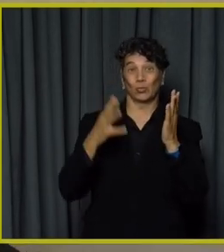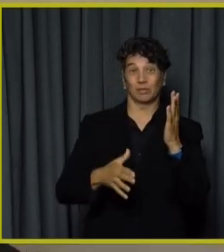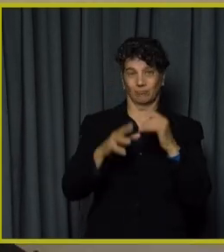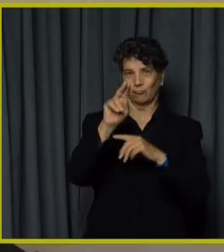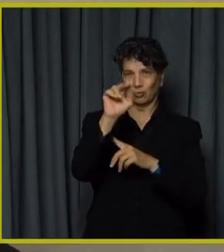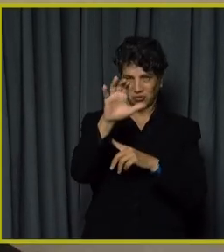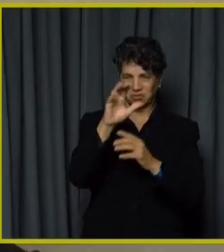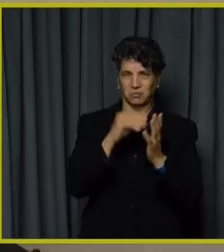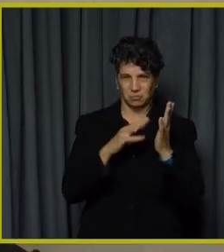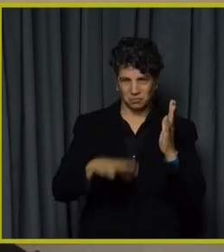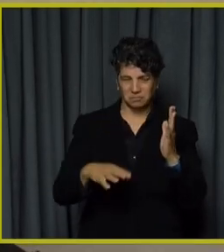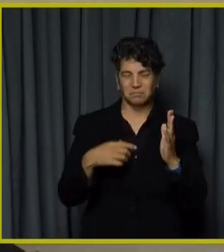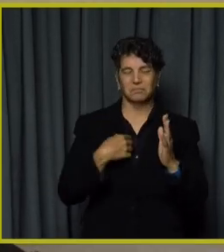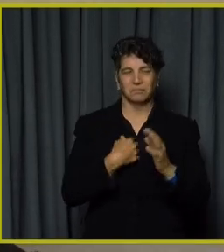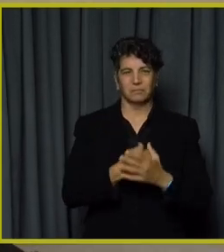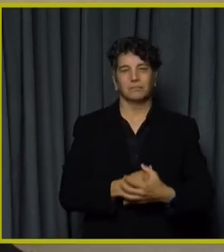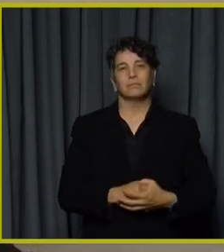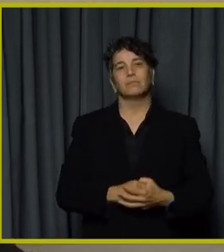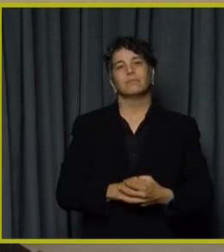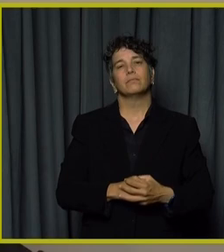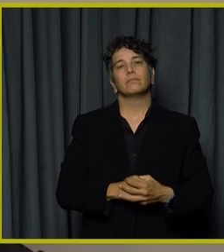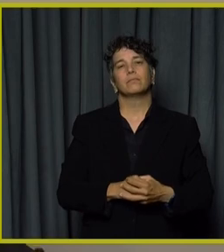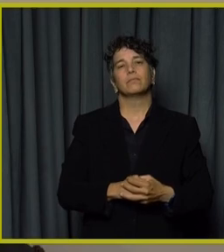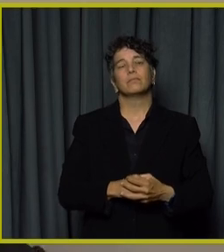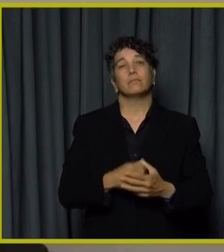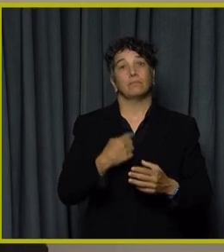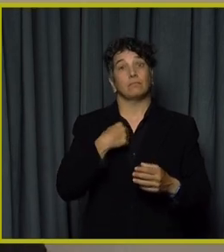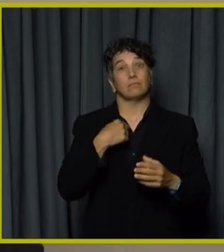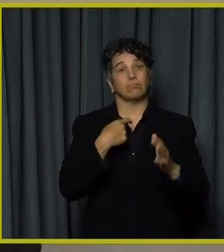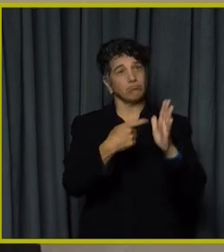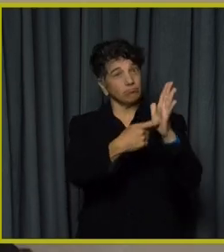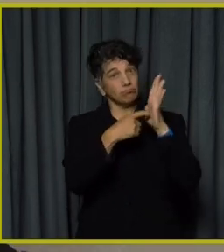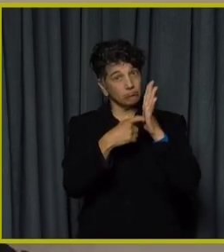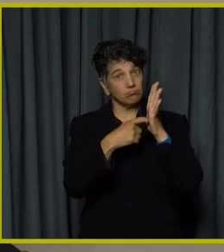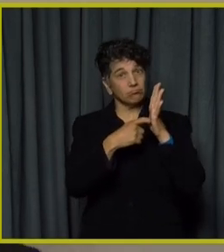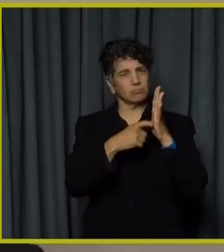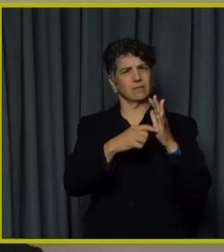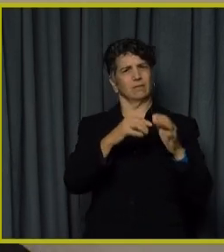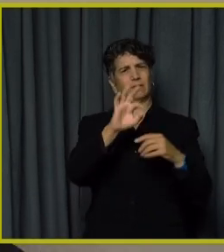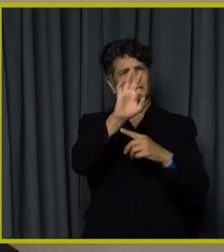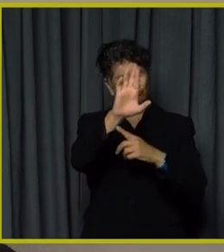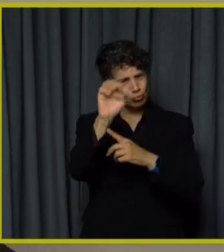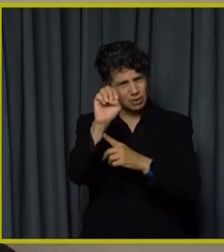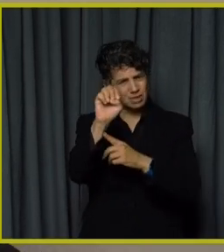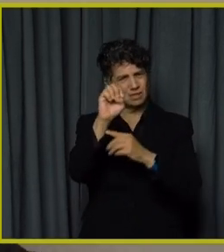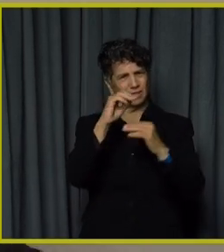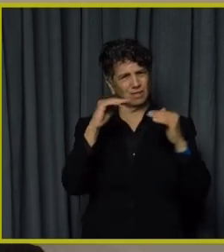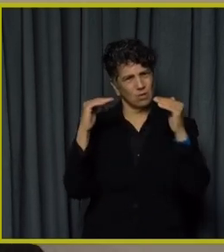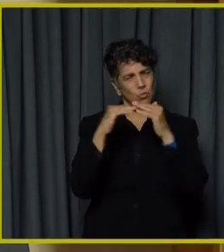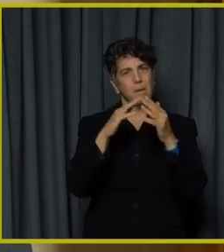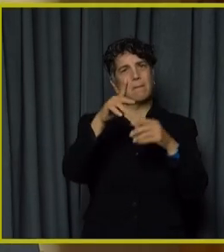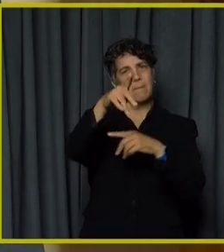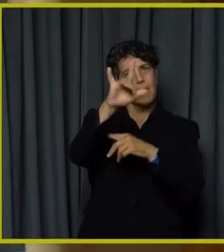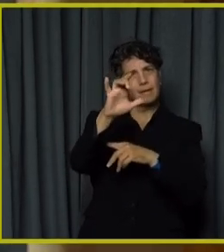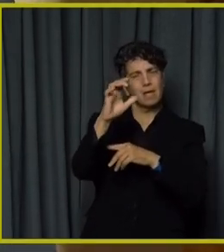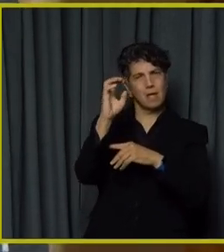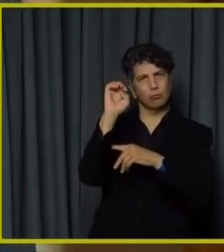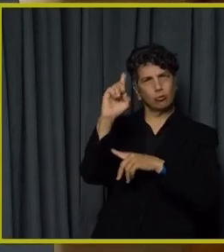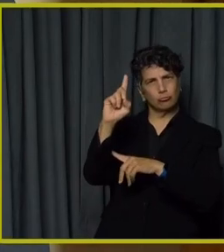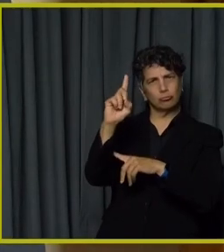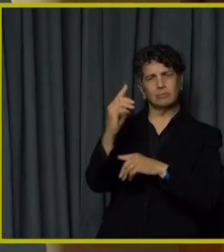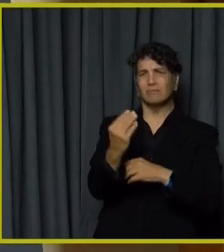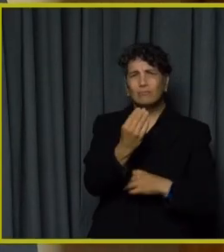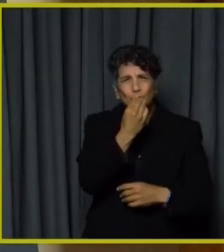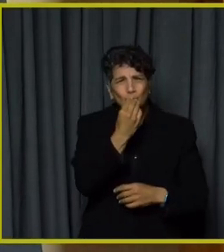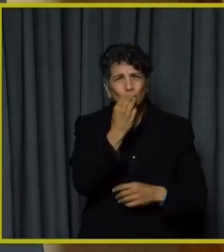is why we demand free, quality public education, housing for all, food and water for all. No